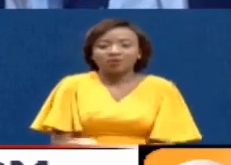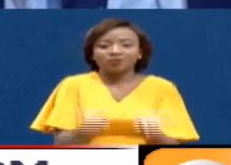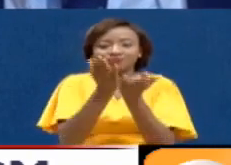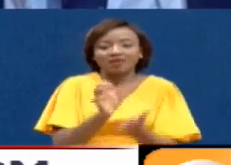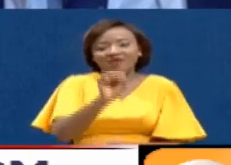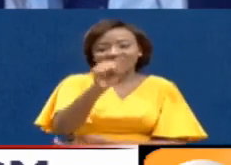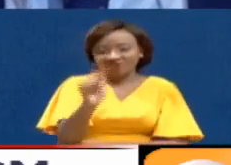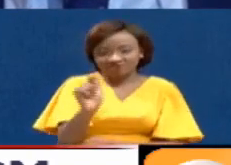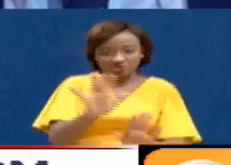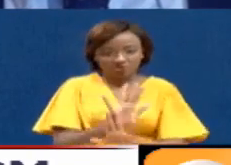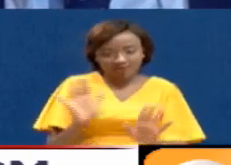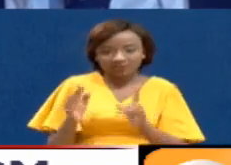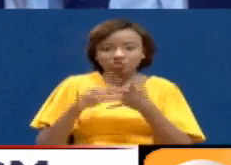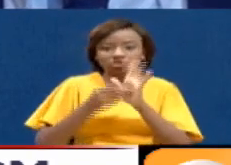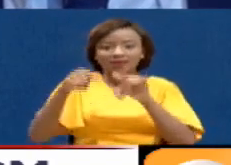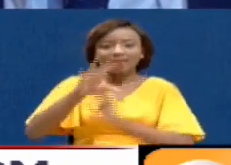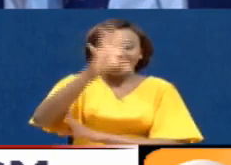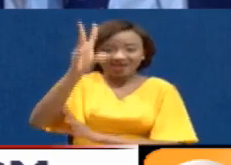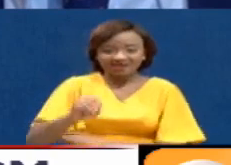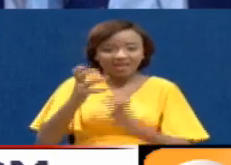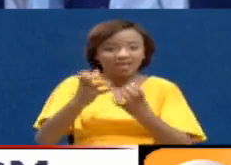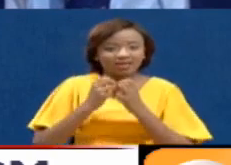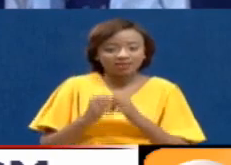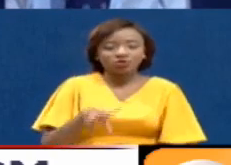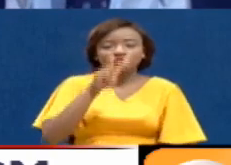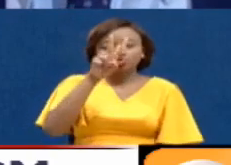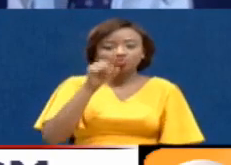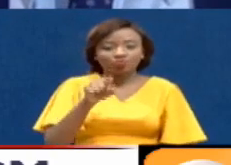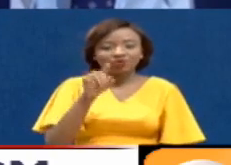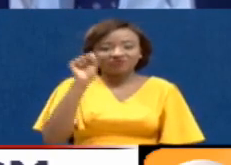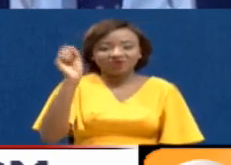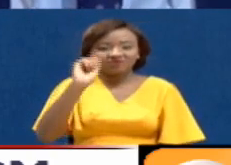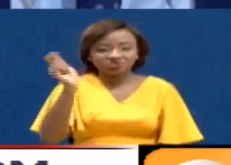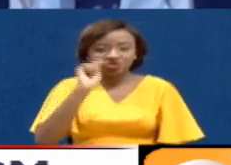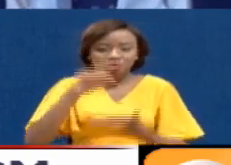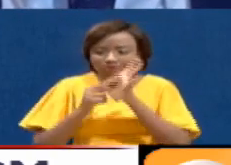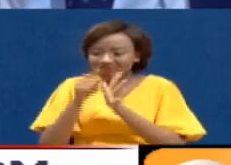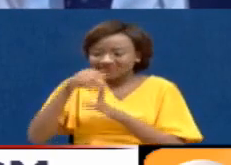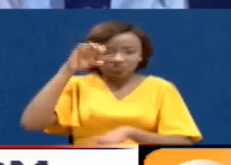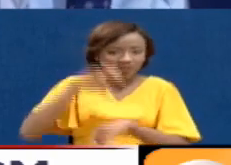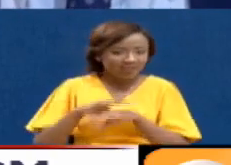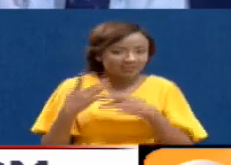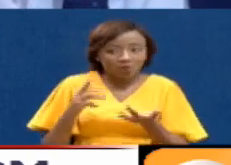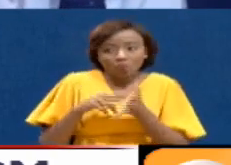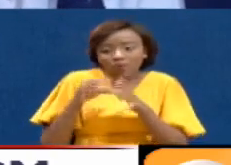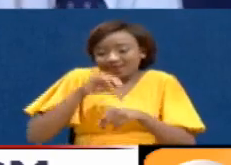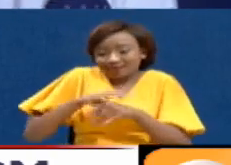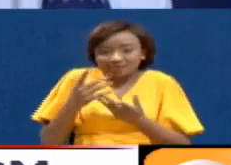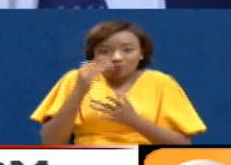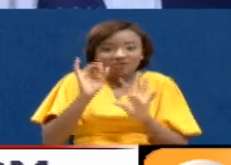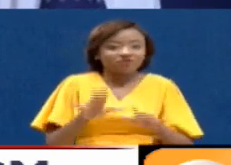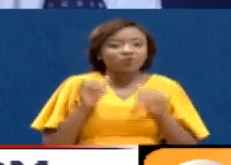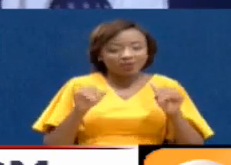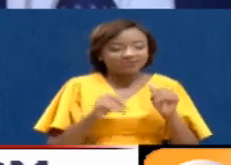well. So you say Africa needs what, 2.5 trillion? How do you propose this begins? Because if you wait upon the IMF and the World